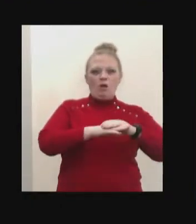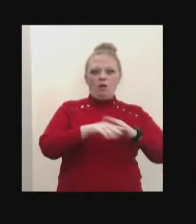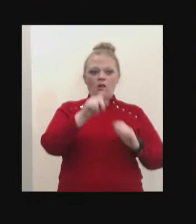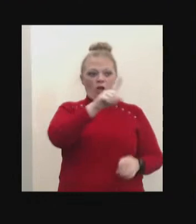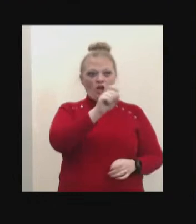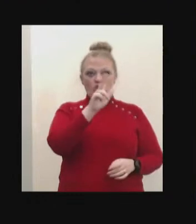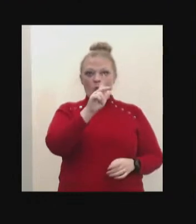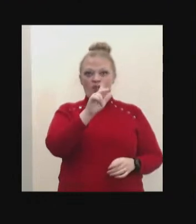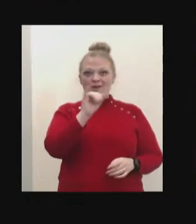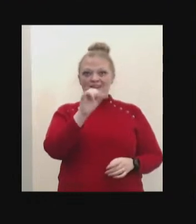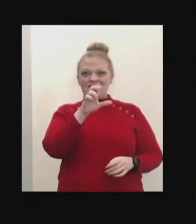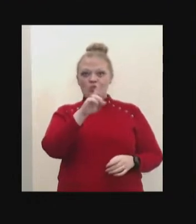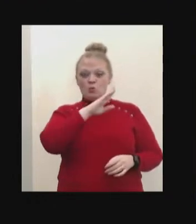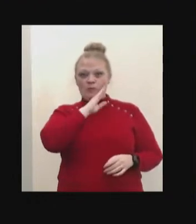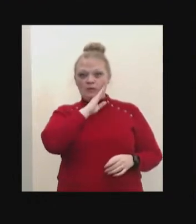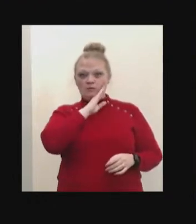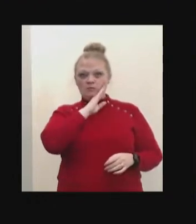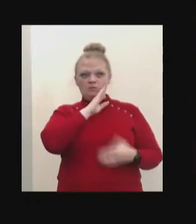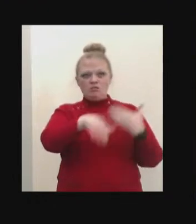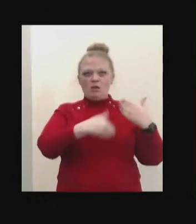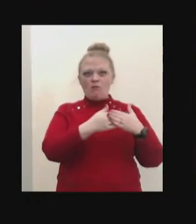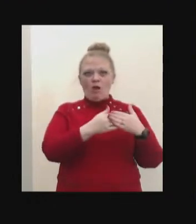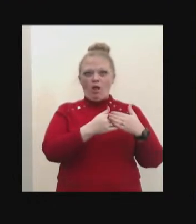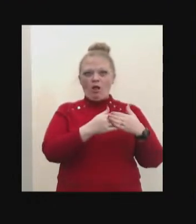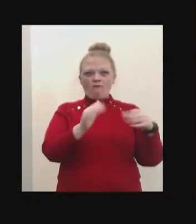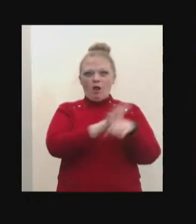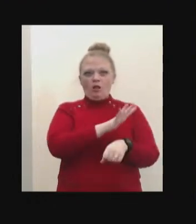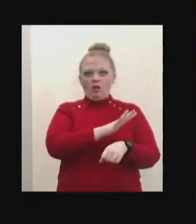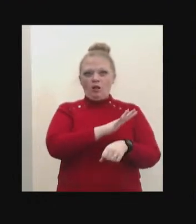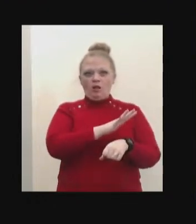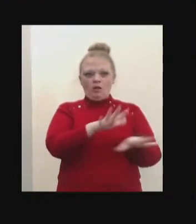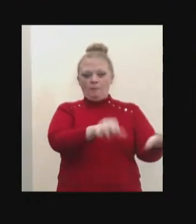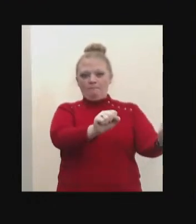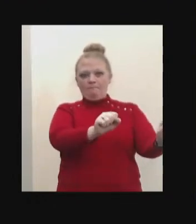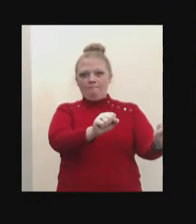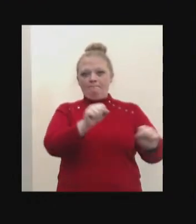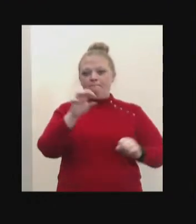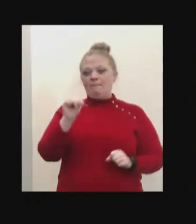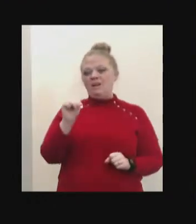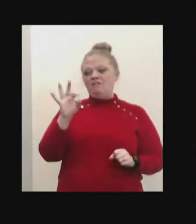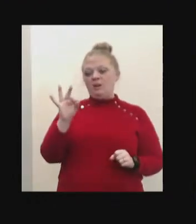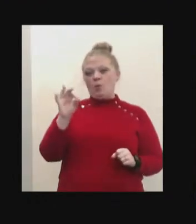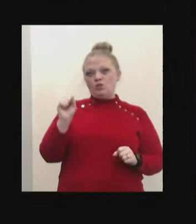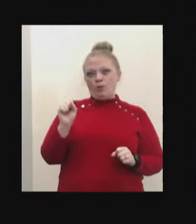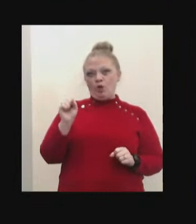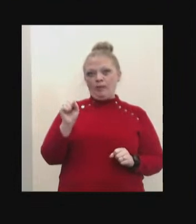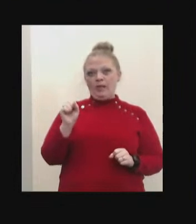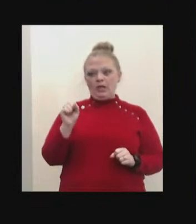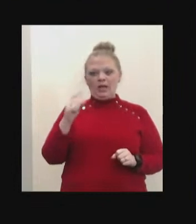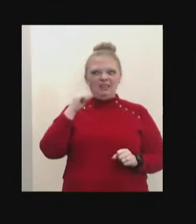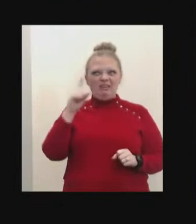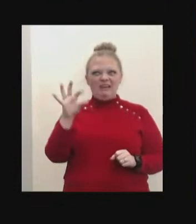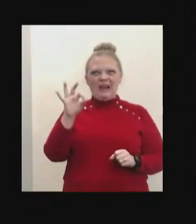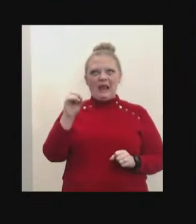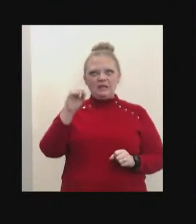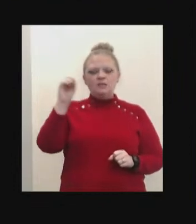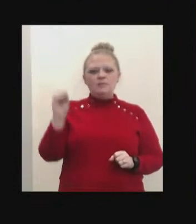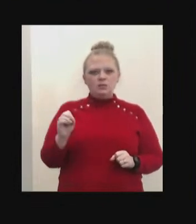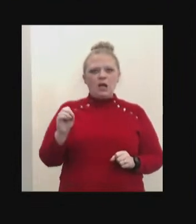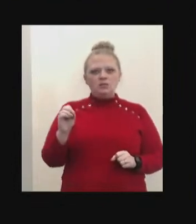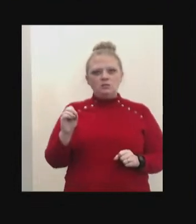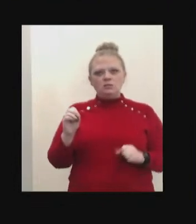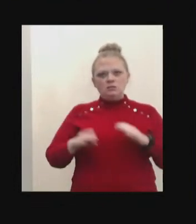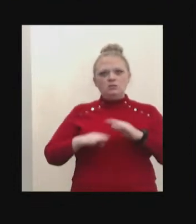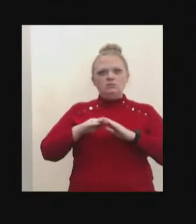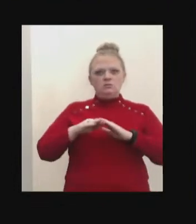all been full the last few days. Millard Fillmore Suburban, I think, is at like 90% ICU capacity.